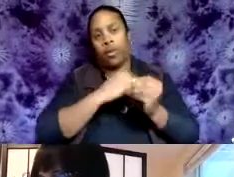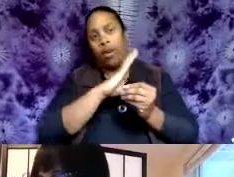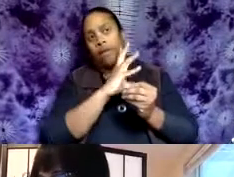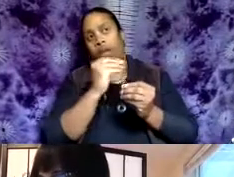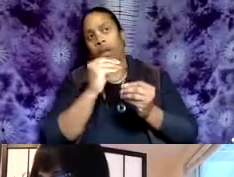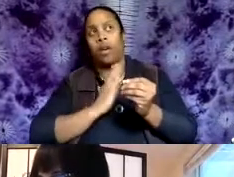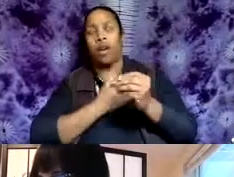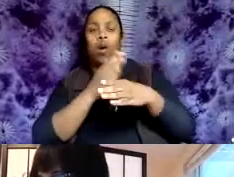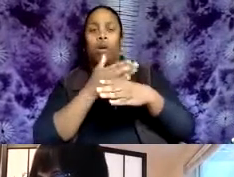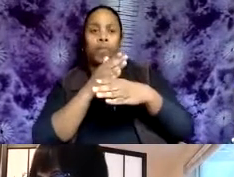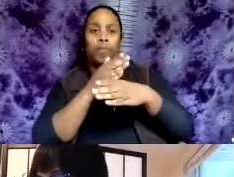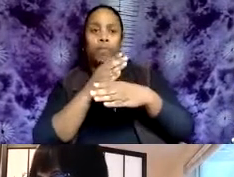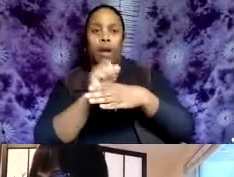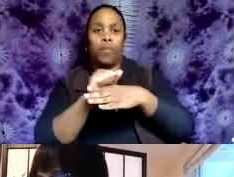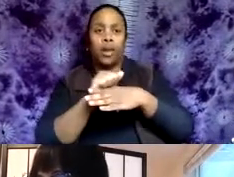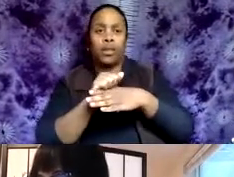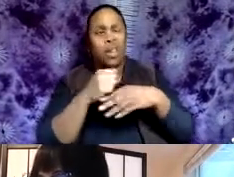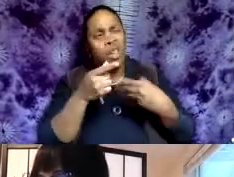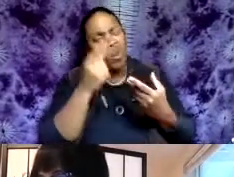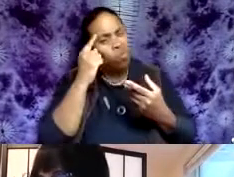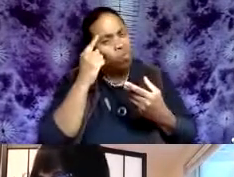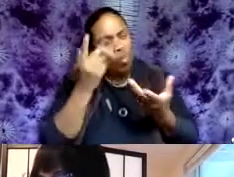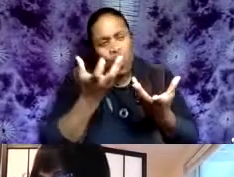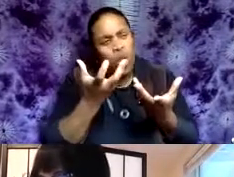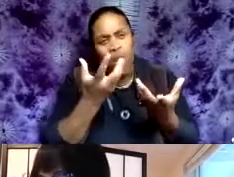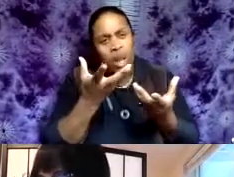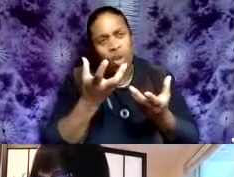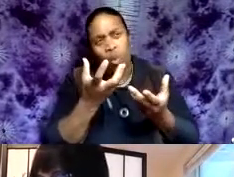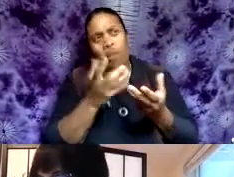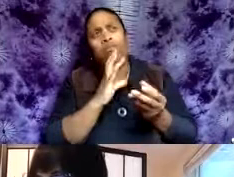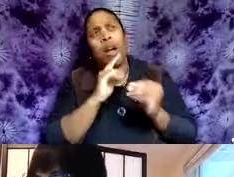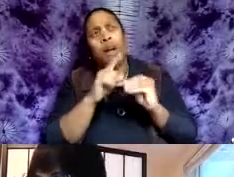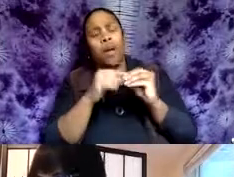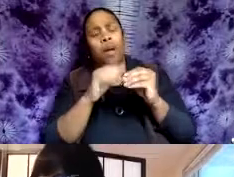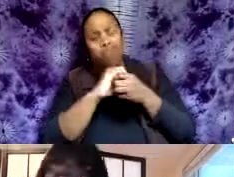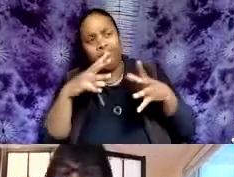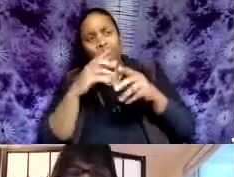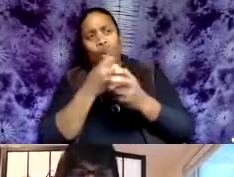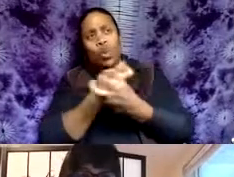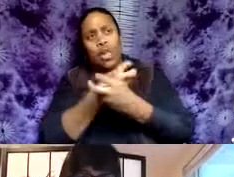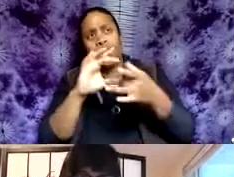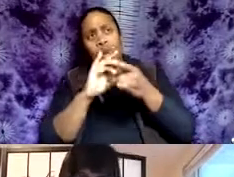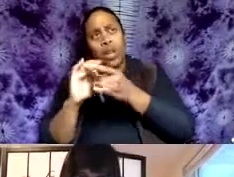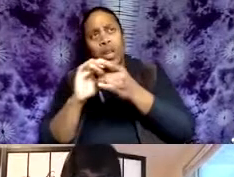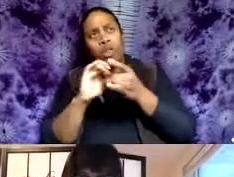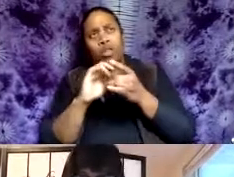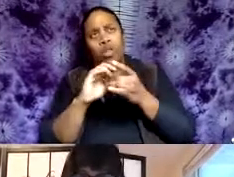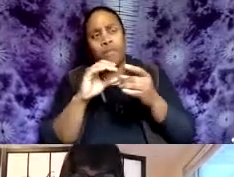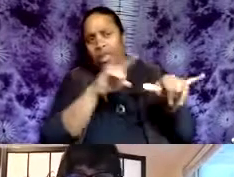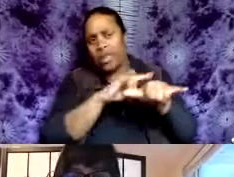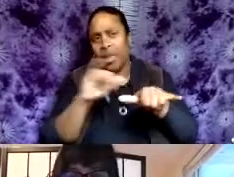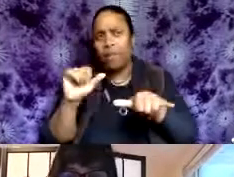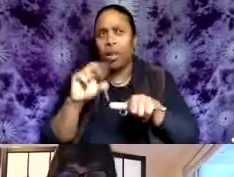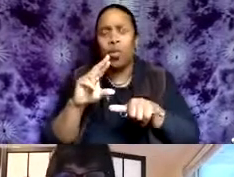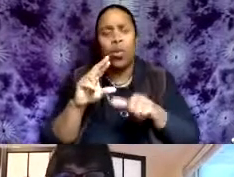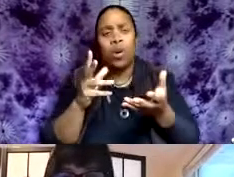And then what do you all want? Should we talk about the disentangling from toxic relationships at the same time? Or should we go back around? Maybe